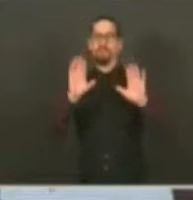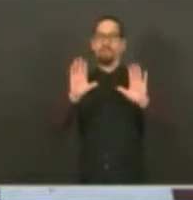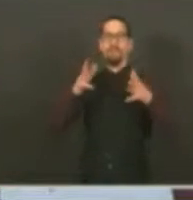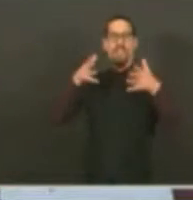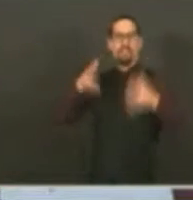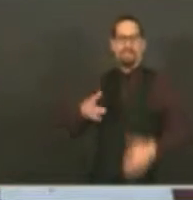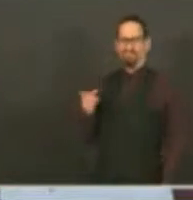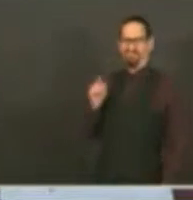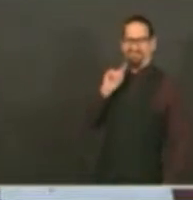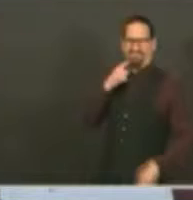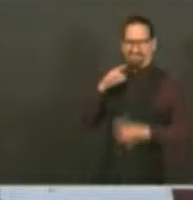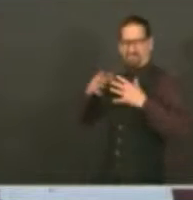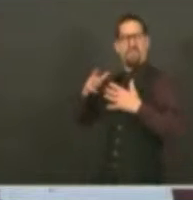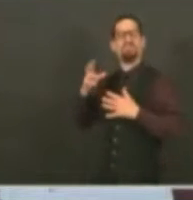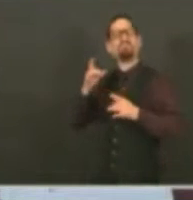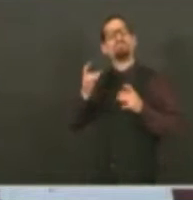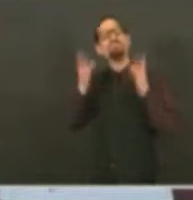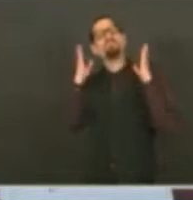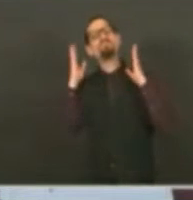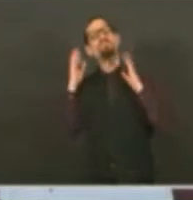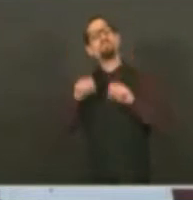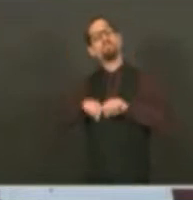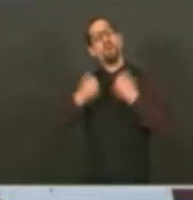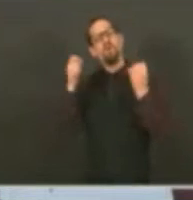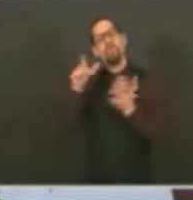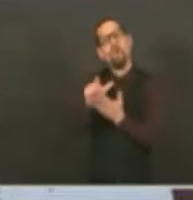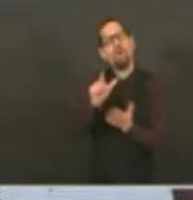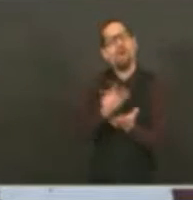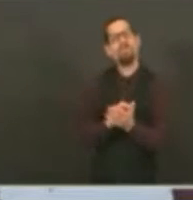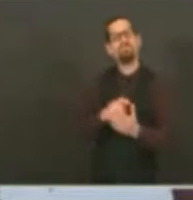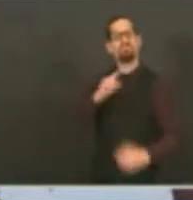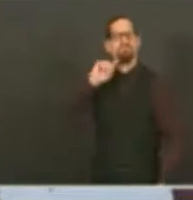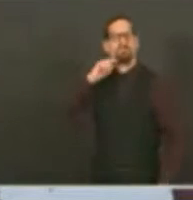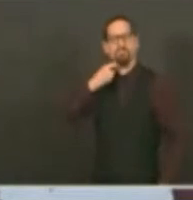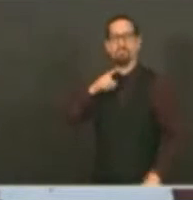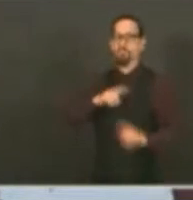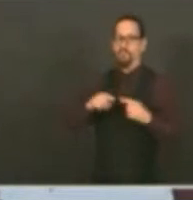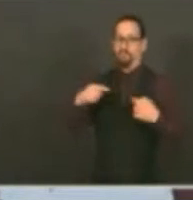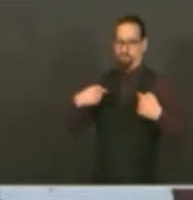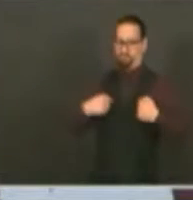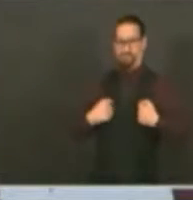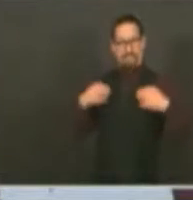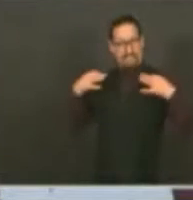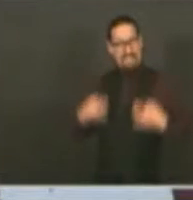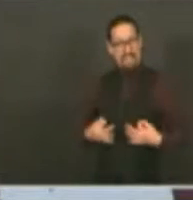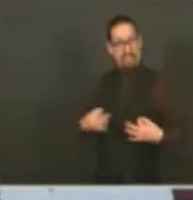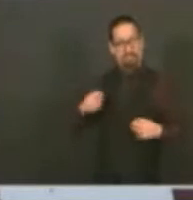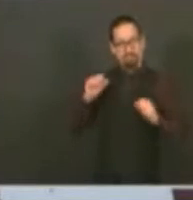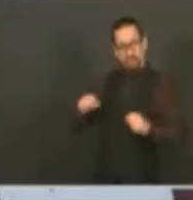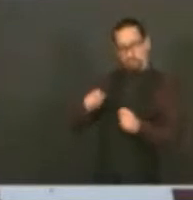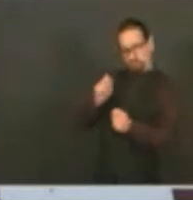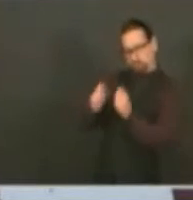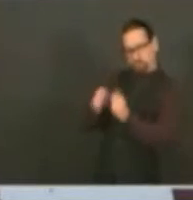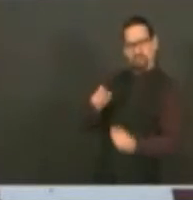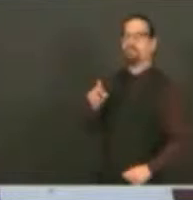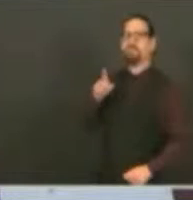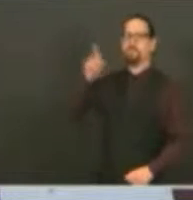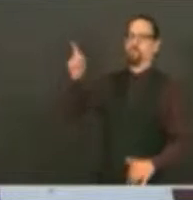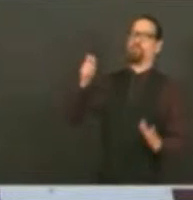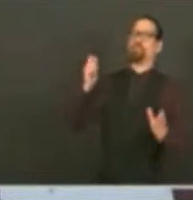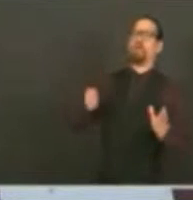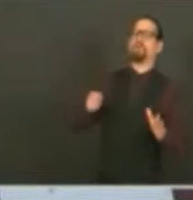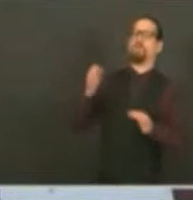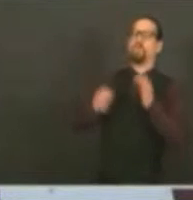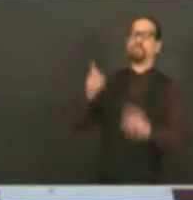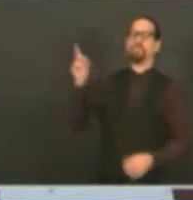courts have that power, not I, and I don't think, given the circumstances of what we're dealing with right now, it would be appropriate.